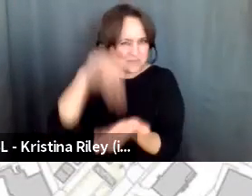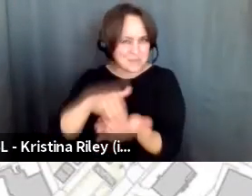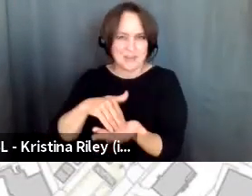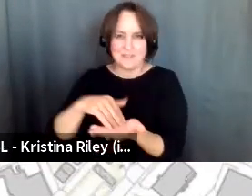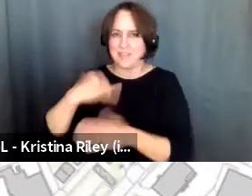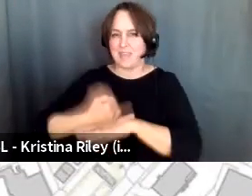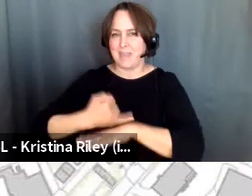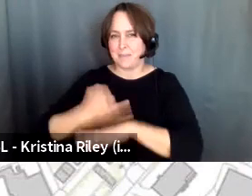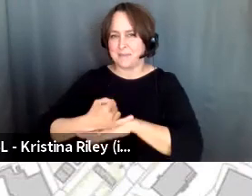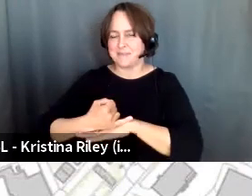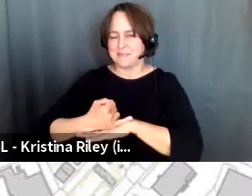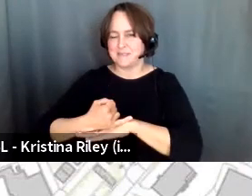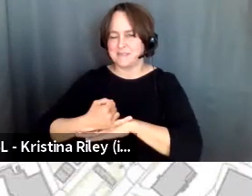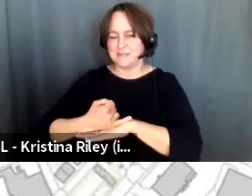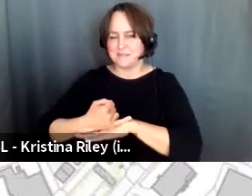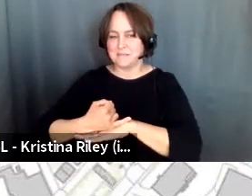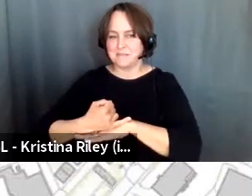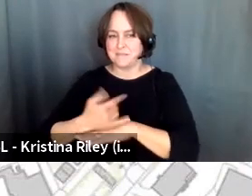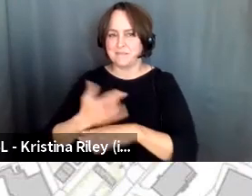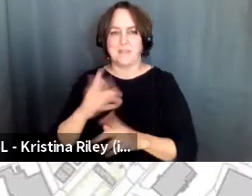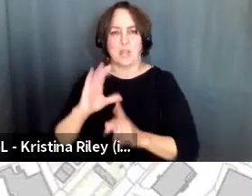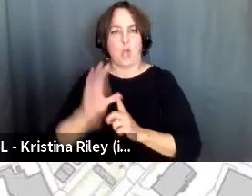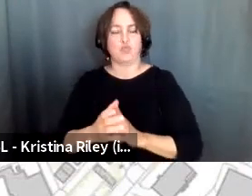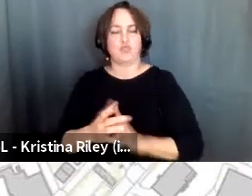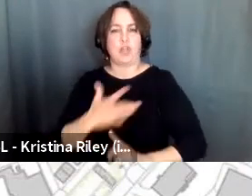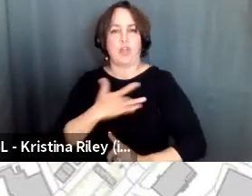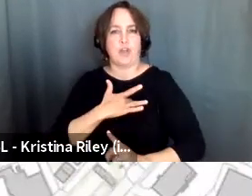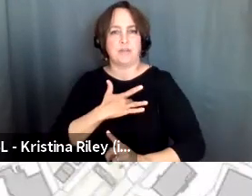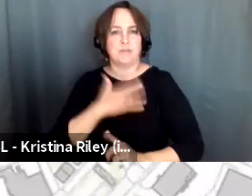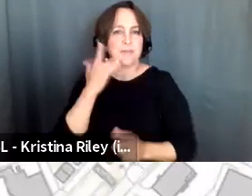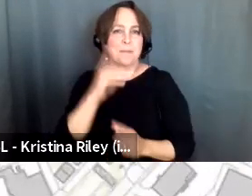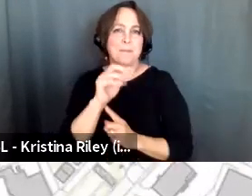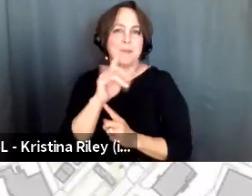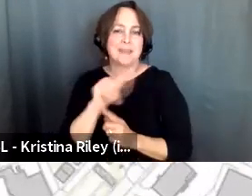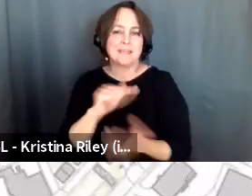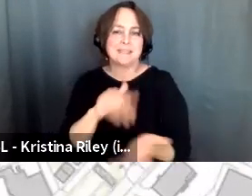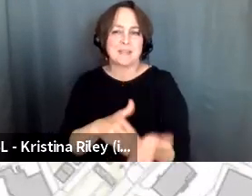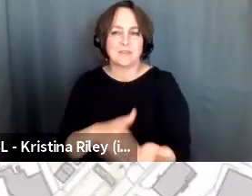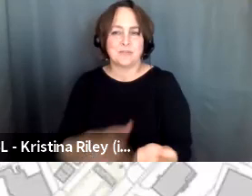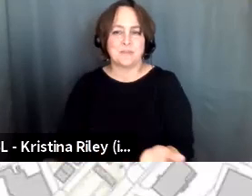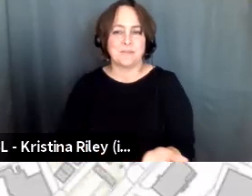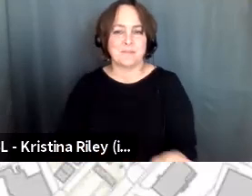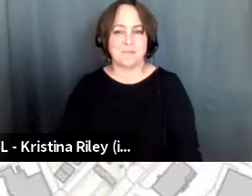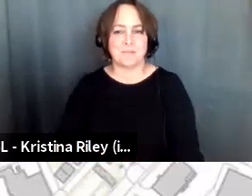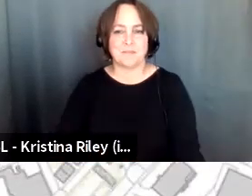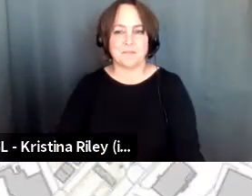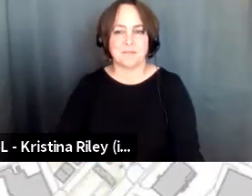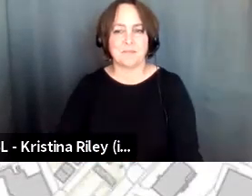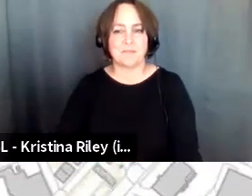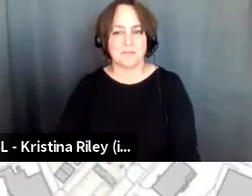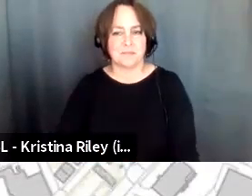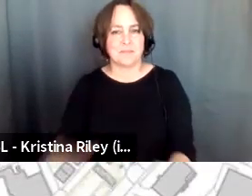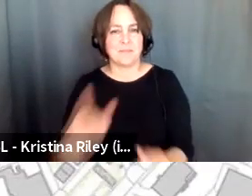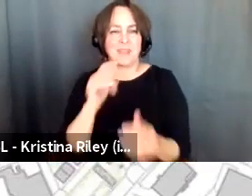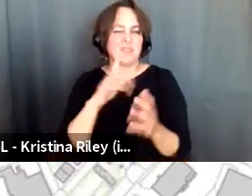right in the cultural heart, because this is the media center. So there's a lot of interaction on